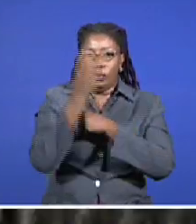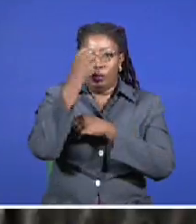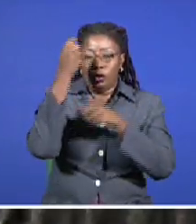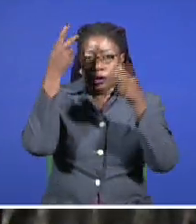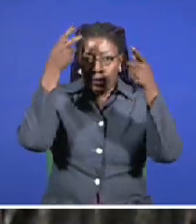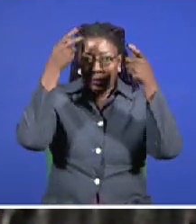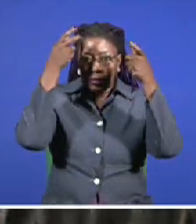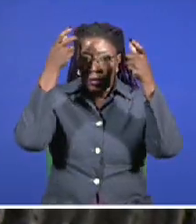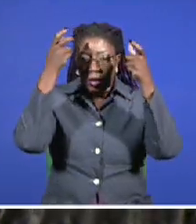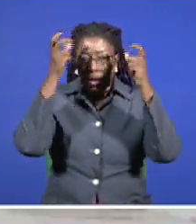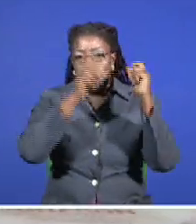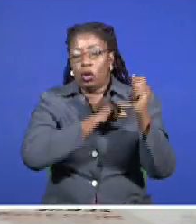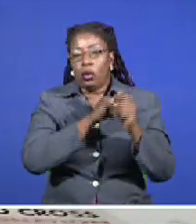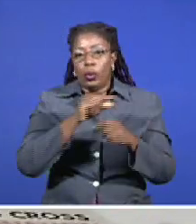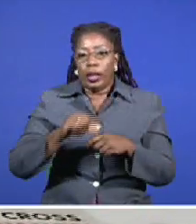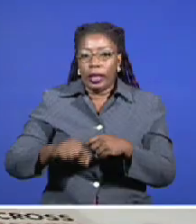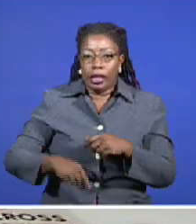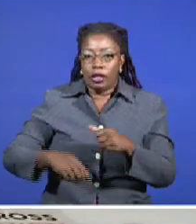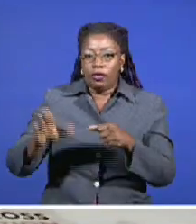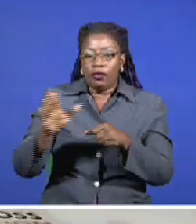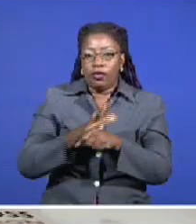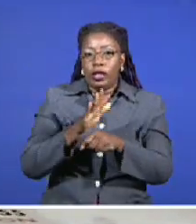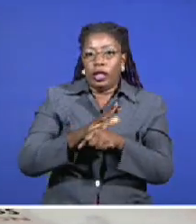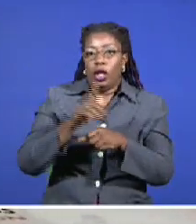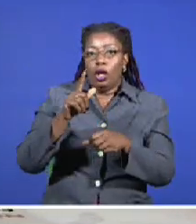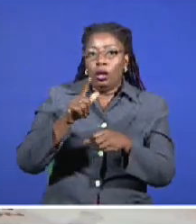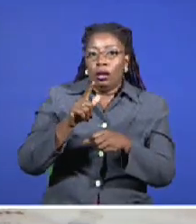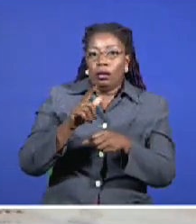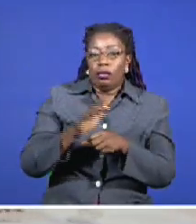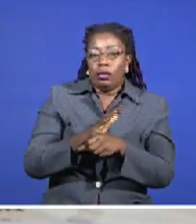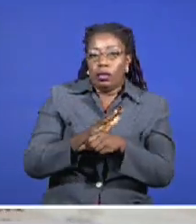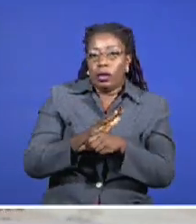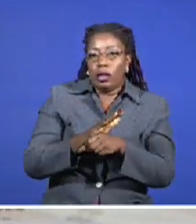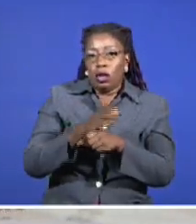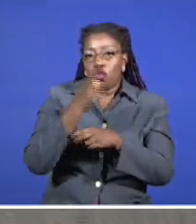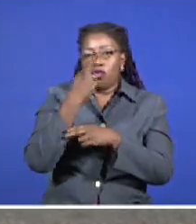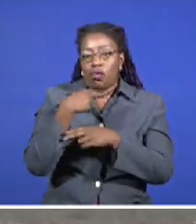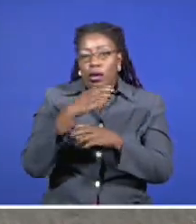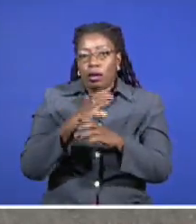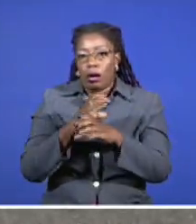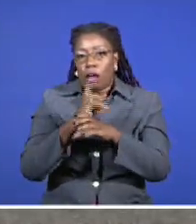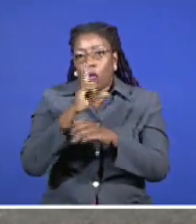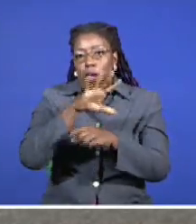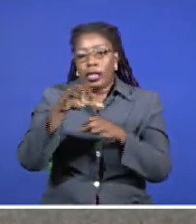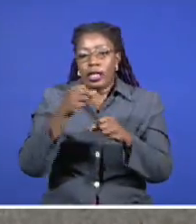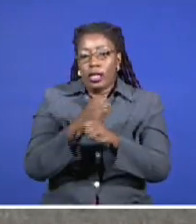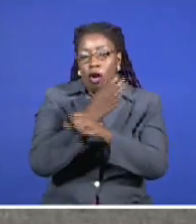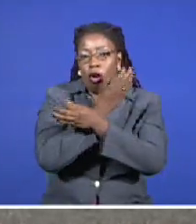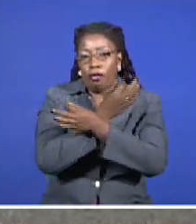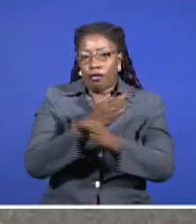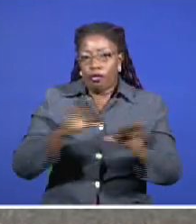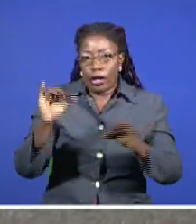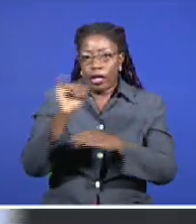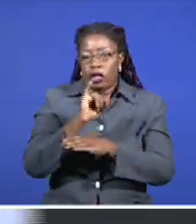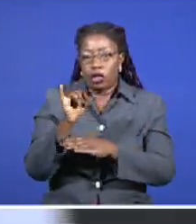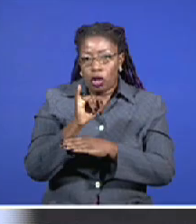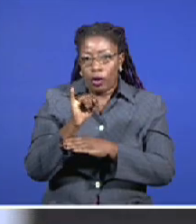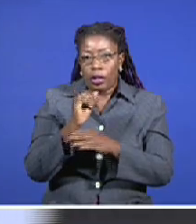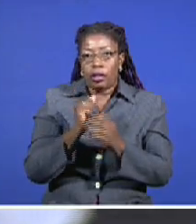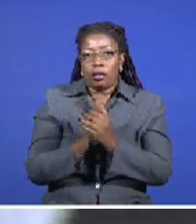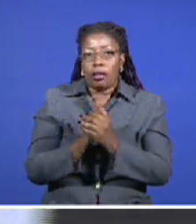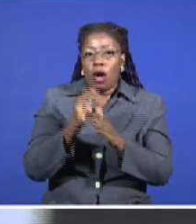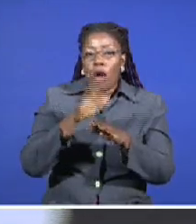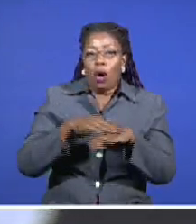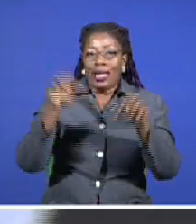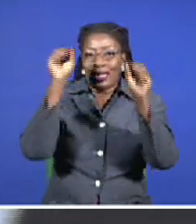grand prize is a fully loaded 2018 Red Suzuki and 1 year of free insurance. The raffle will be drawn on